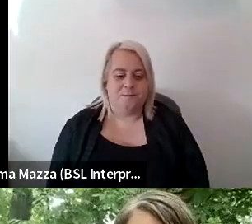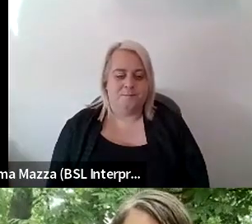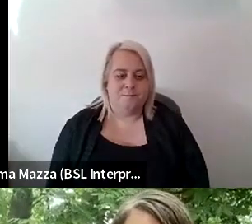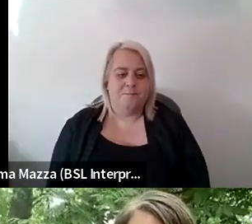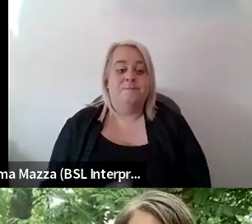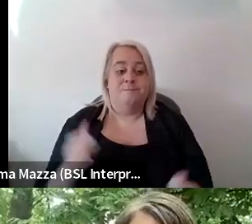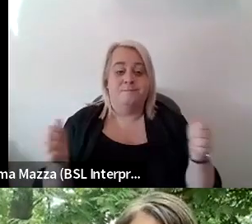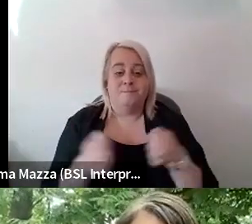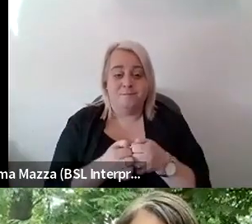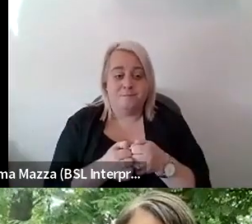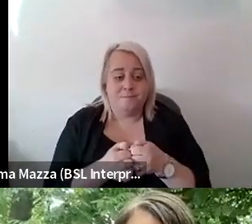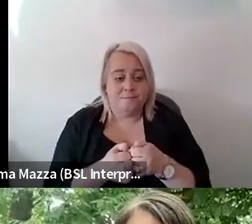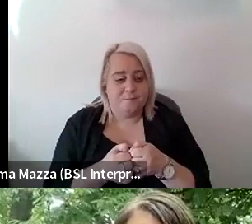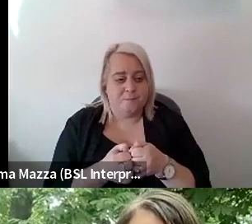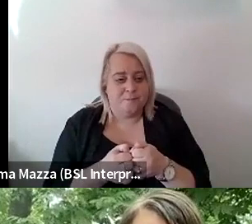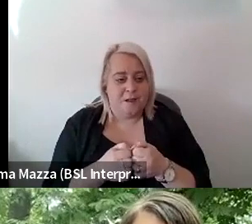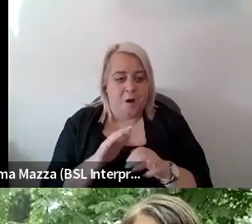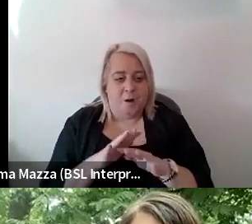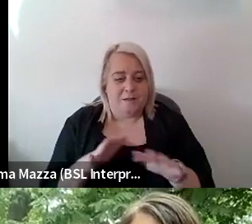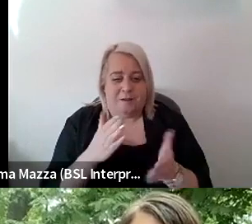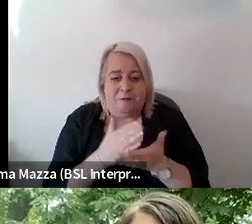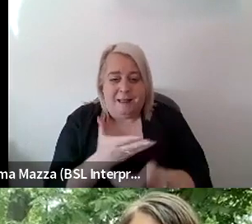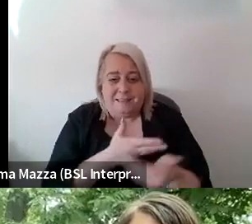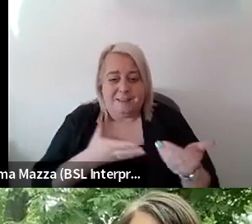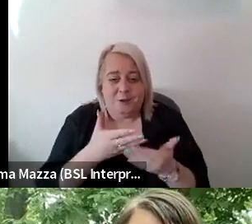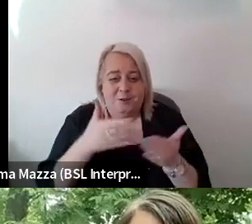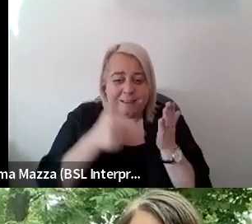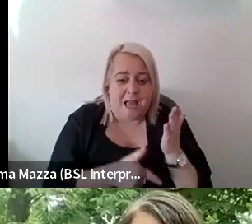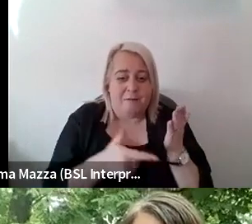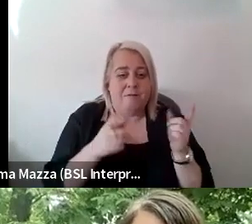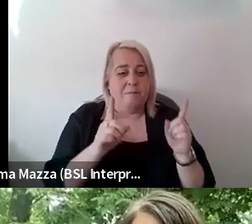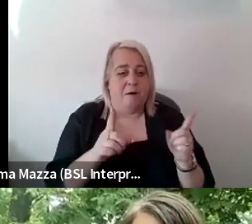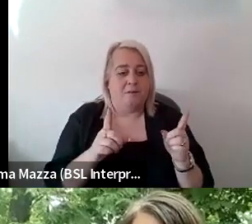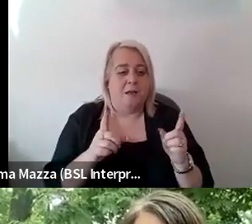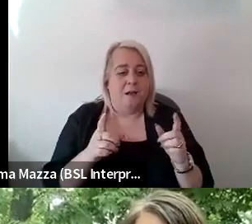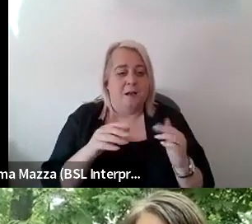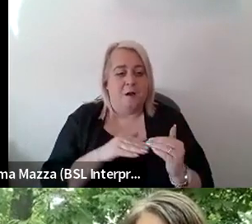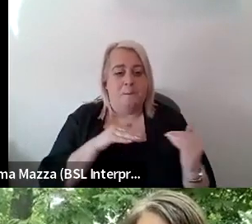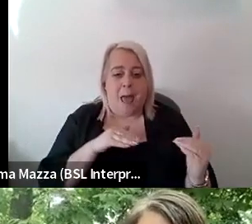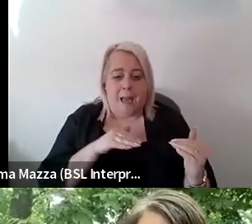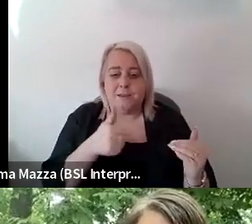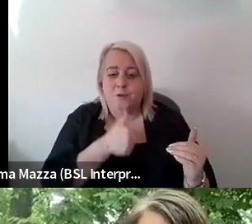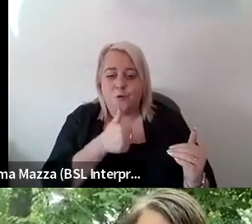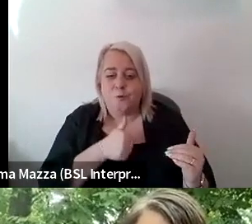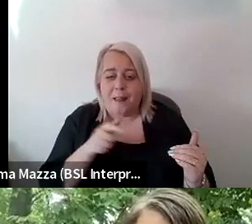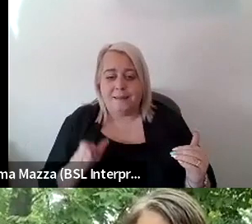Yeah, I agree with that one. We didn't really get to touch on it, but the whole compliance versus usability things, I think, so interesting.